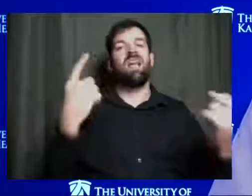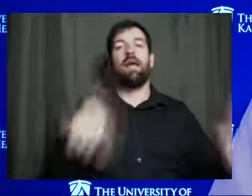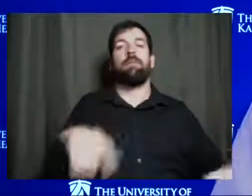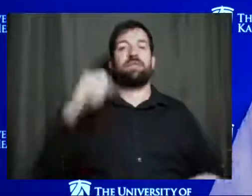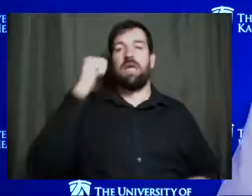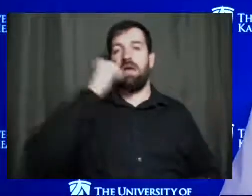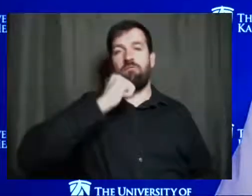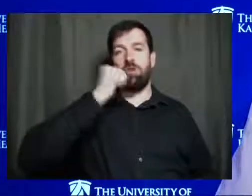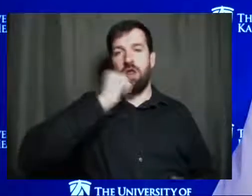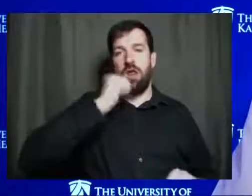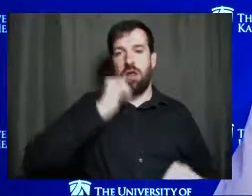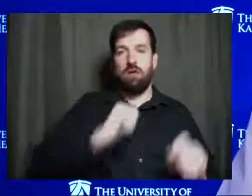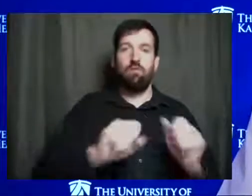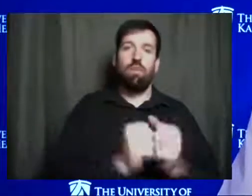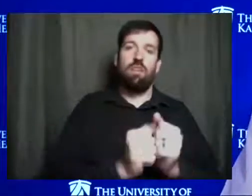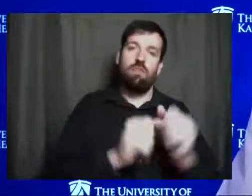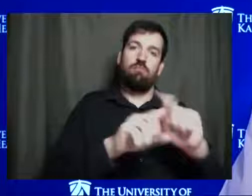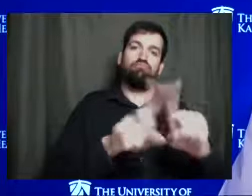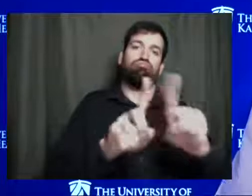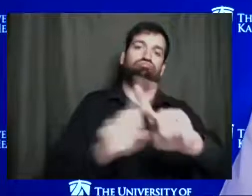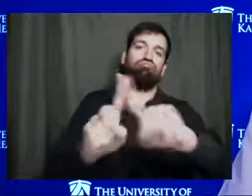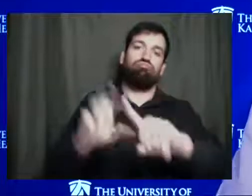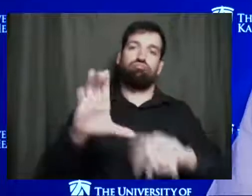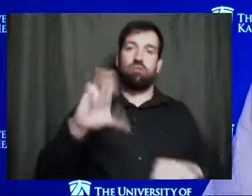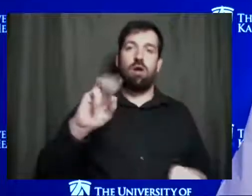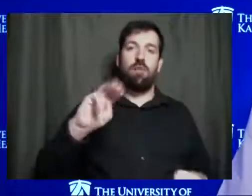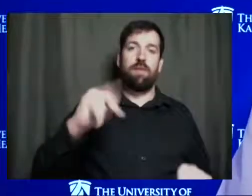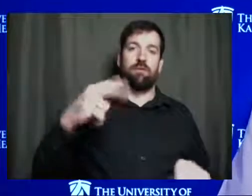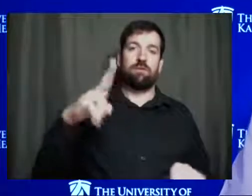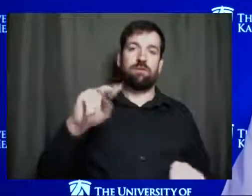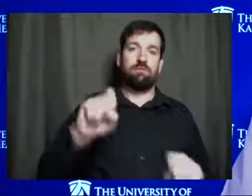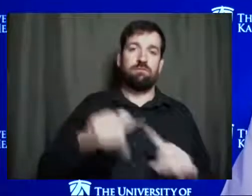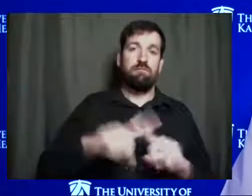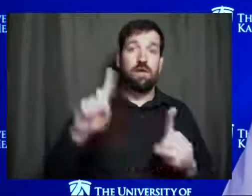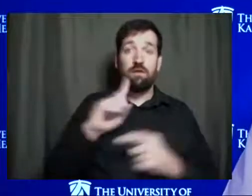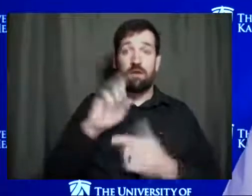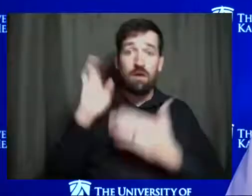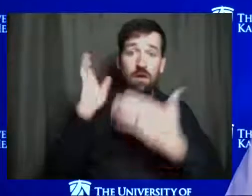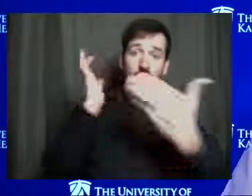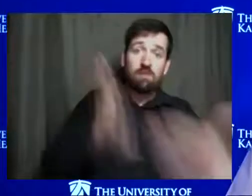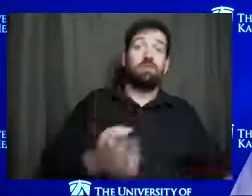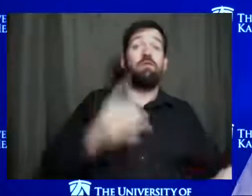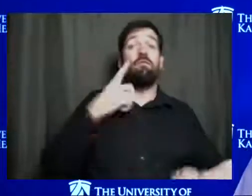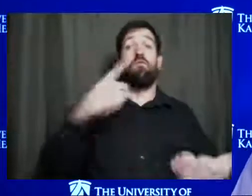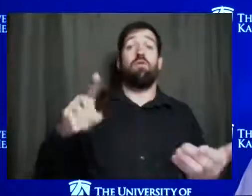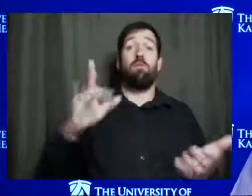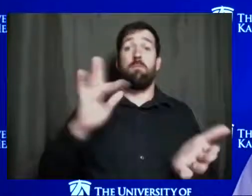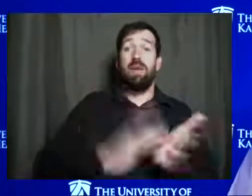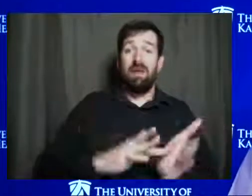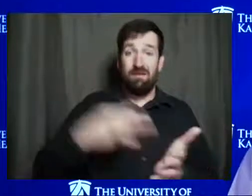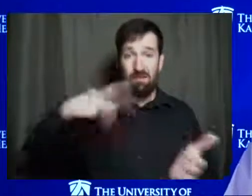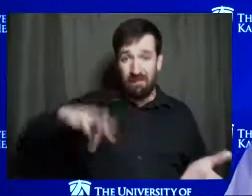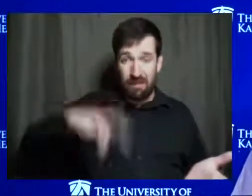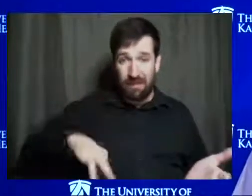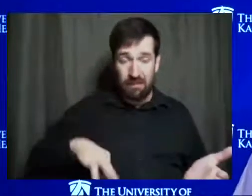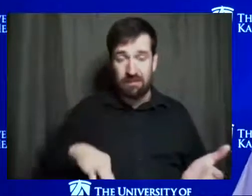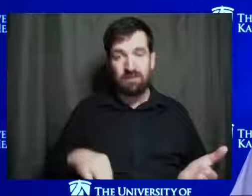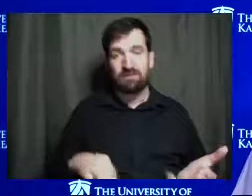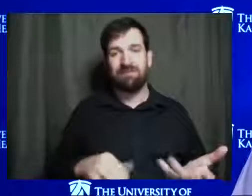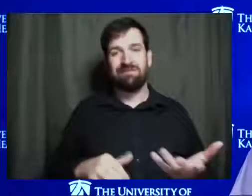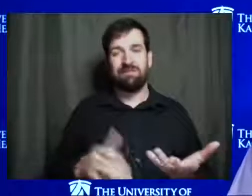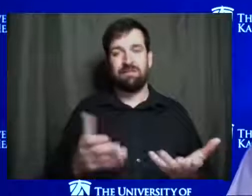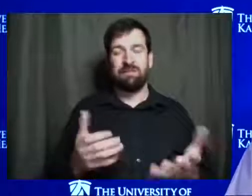compounds. But it's really the issue of bringing it to market for the actual benefit that you see in that basic science research